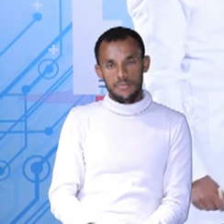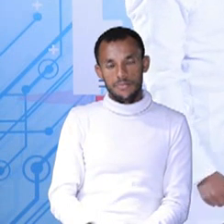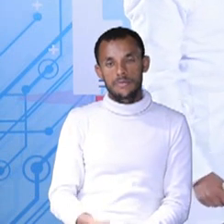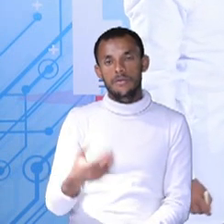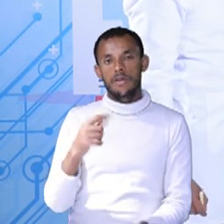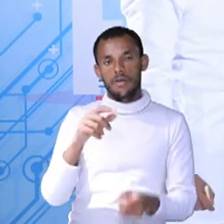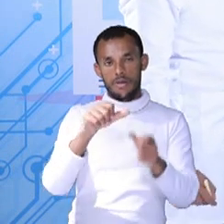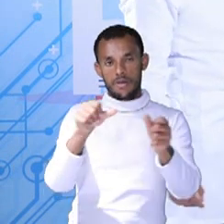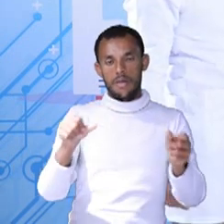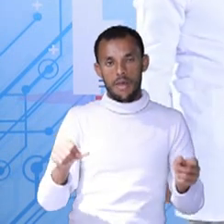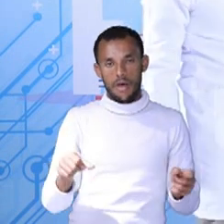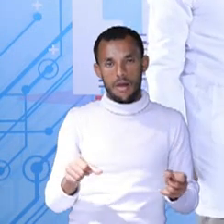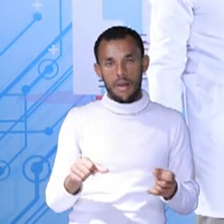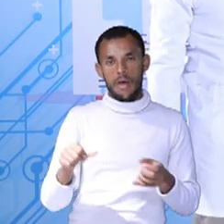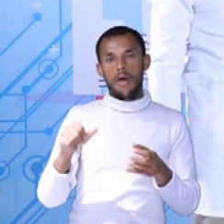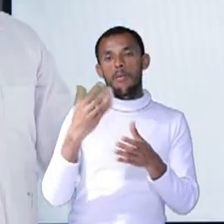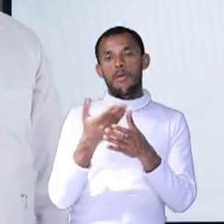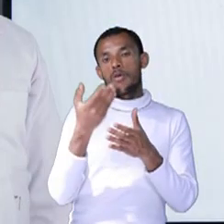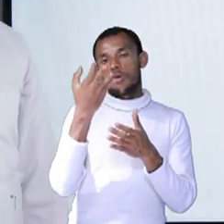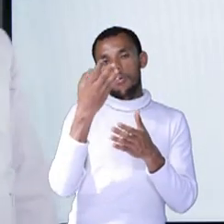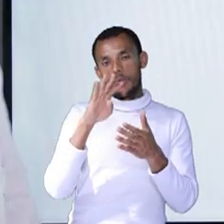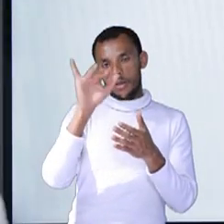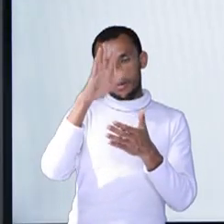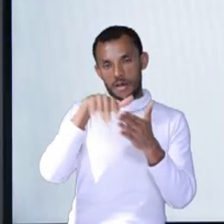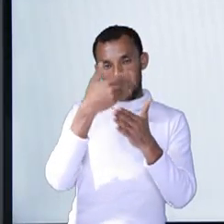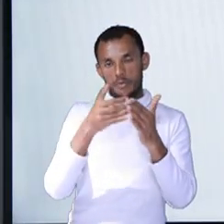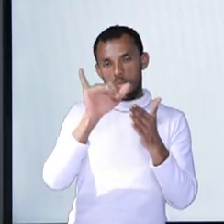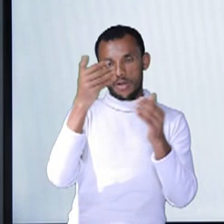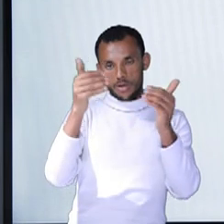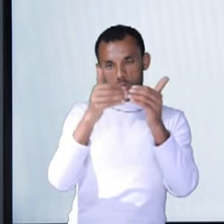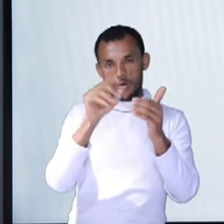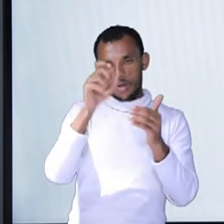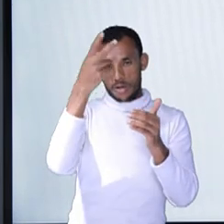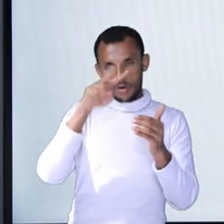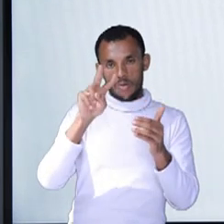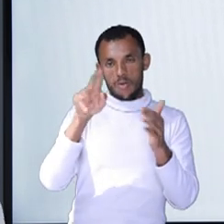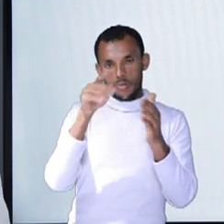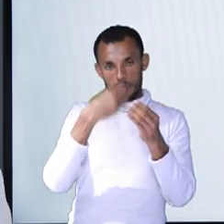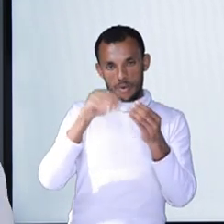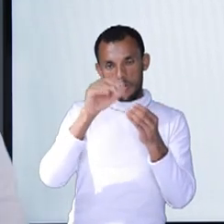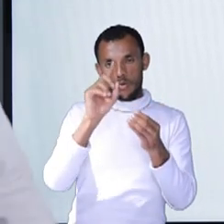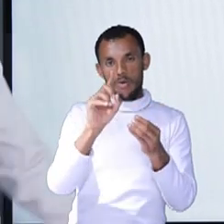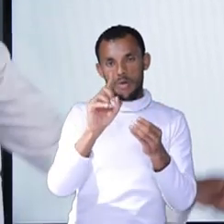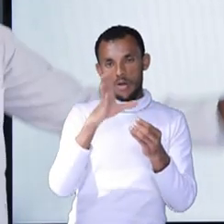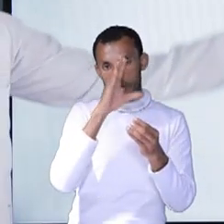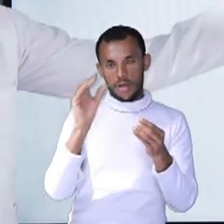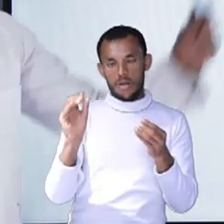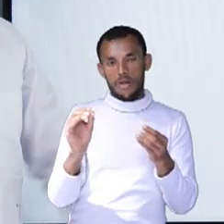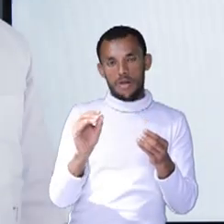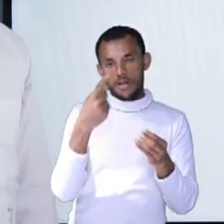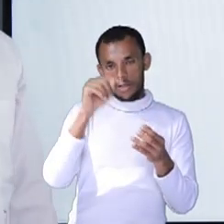The area bounded by the graph of y is equal to x squared plus 1